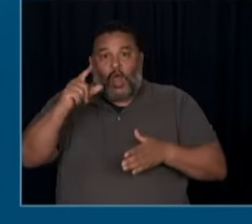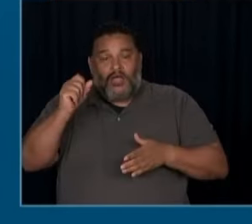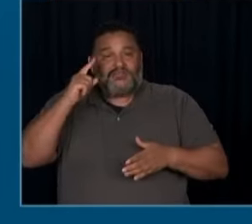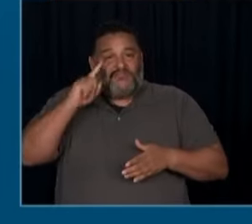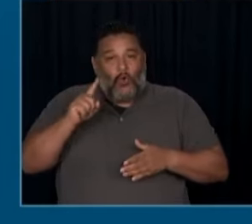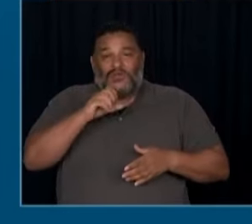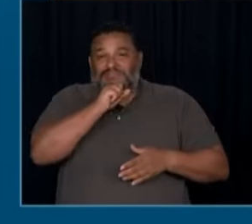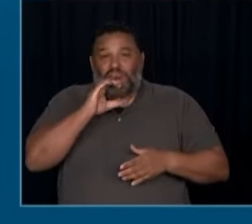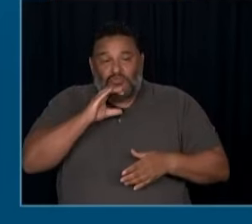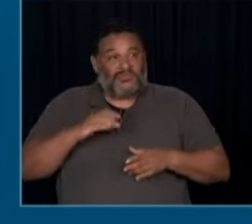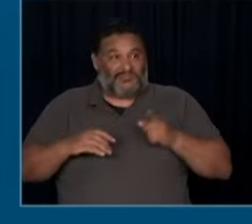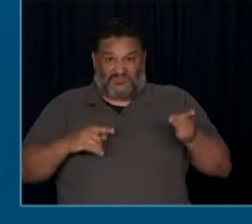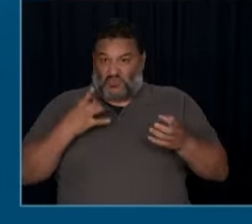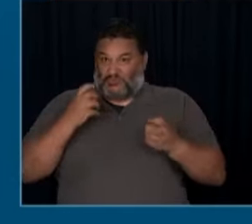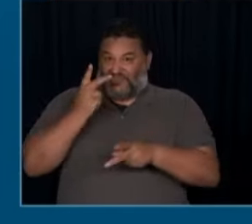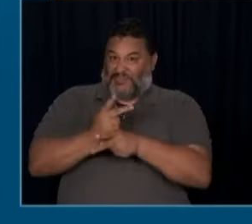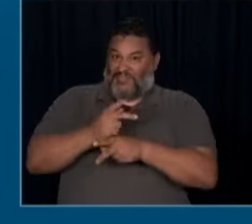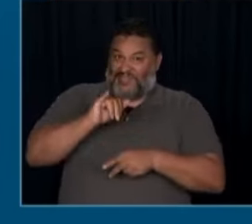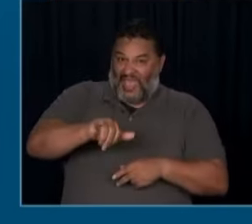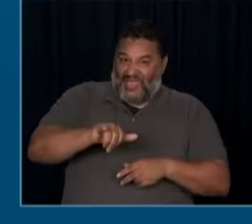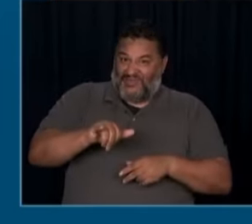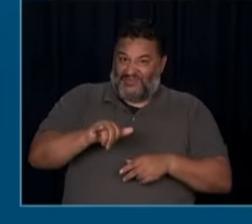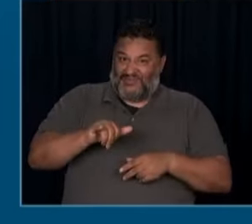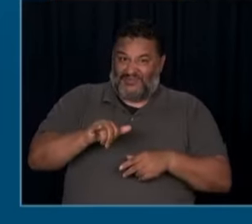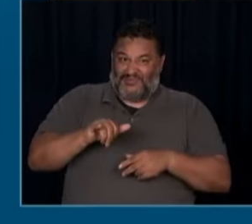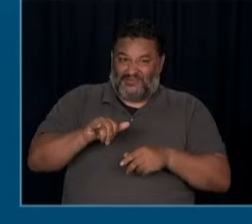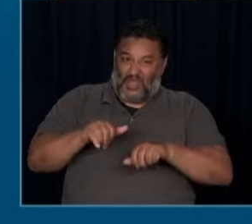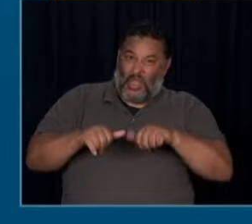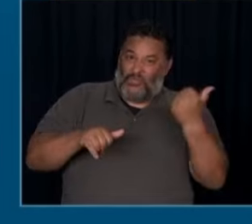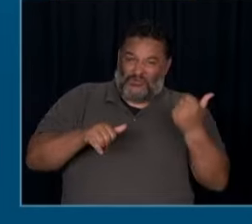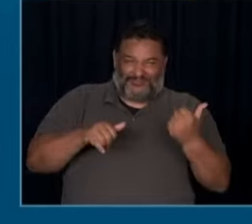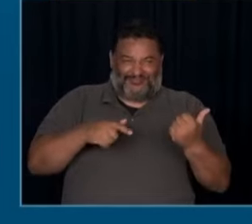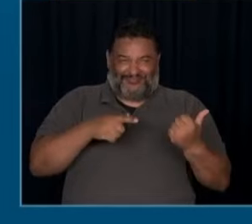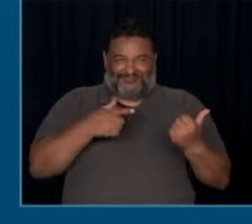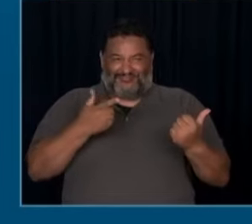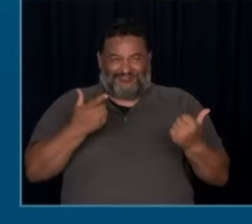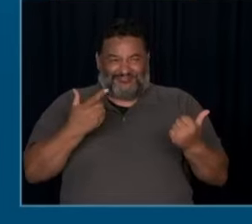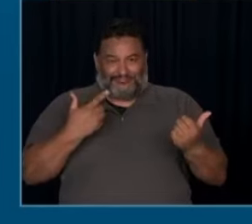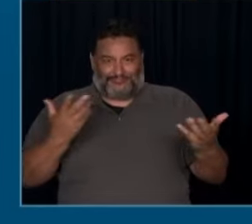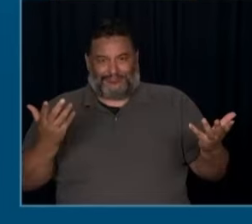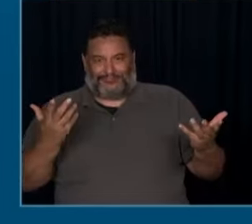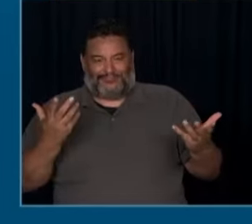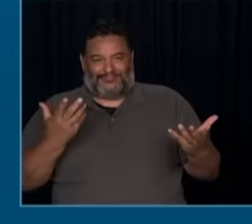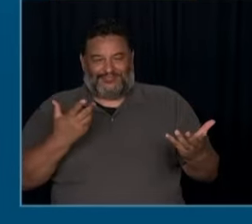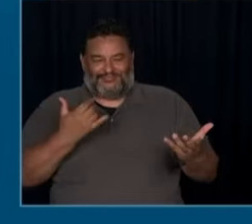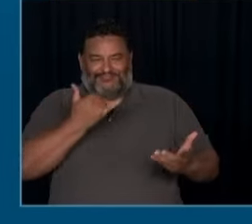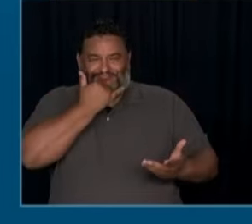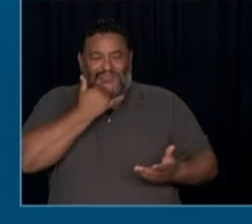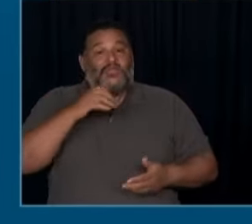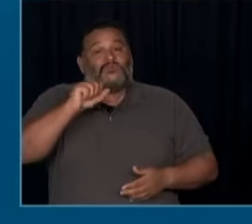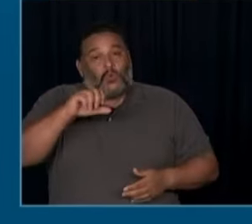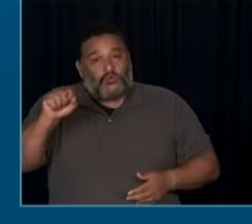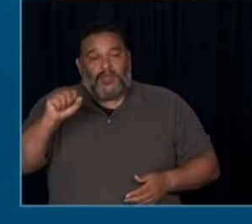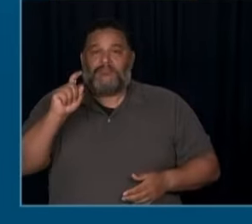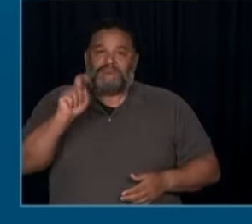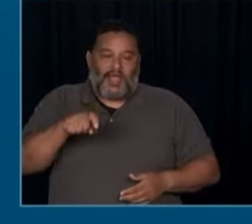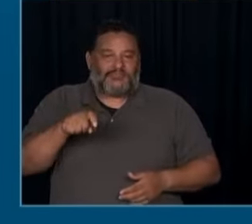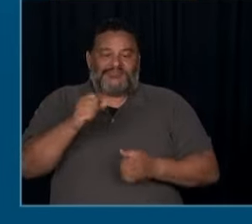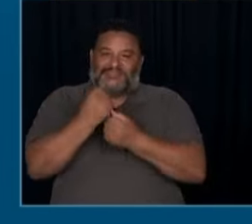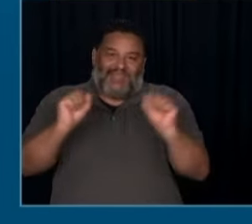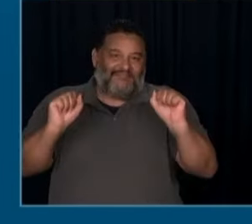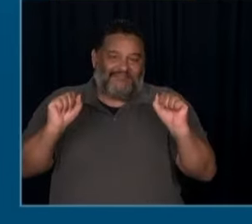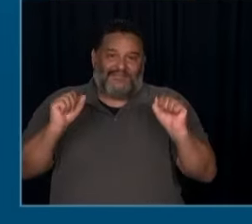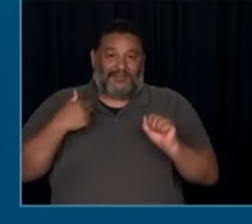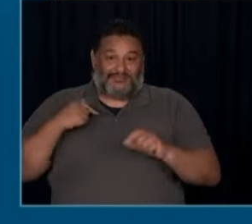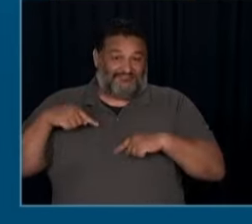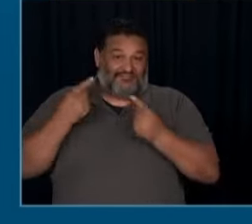The fact that she wants to keep that, I don't even know where to go with that. Social Security has to be saved. I've been working since